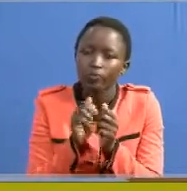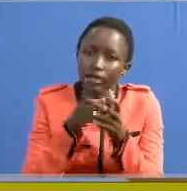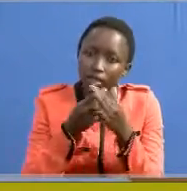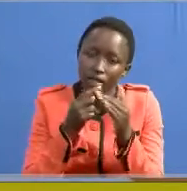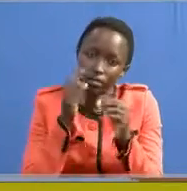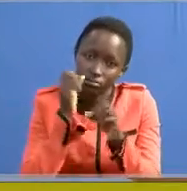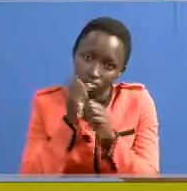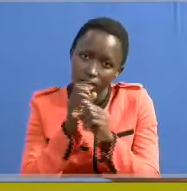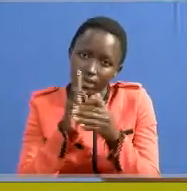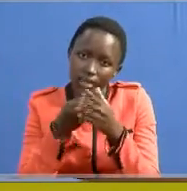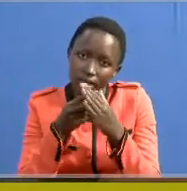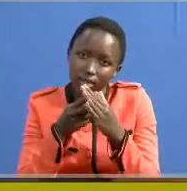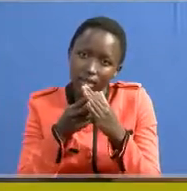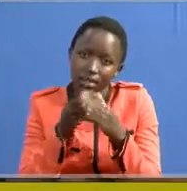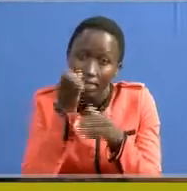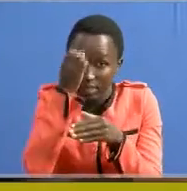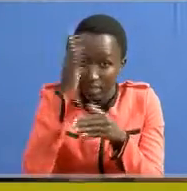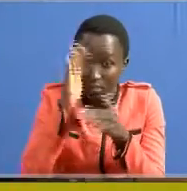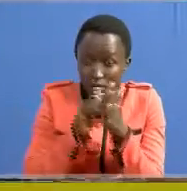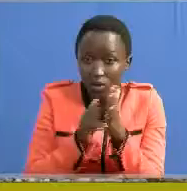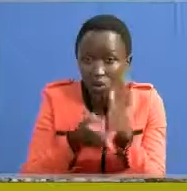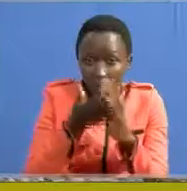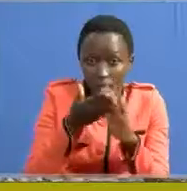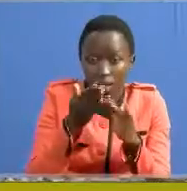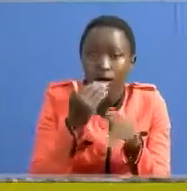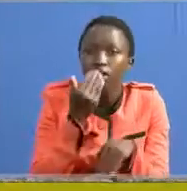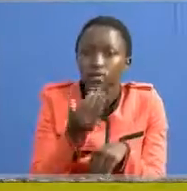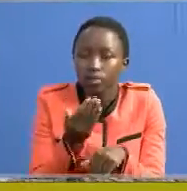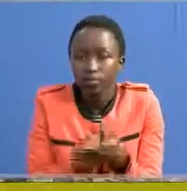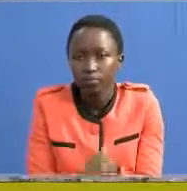And I did. When I reached out, I was surprised how quick you responded.